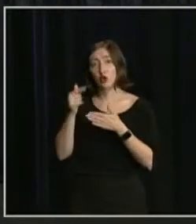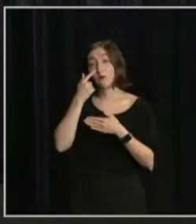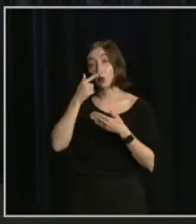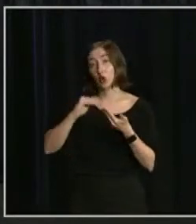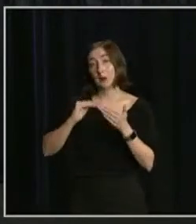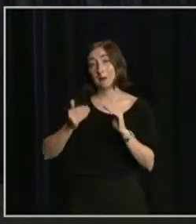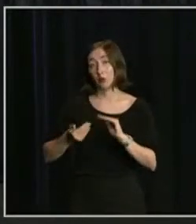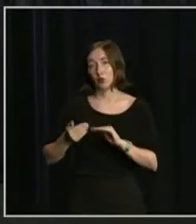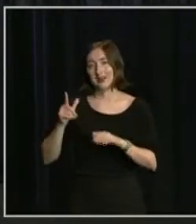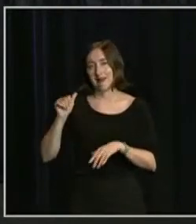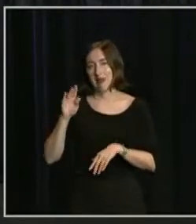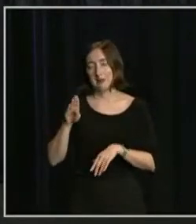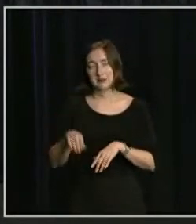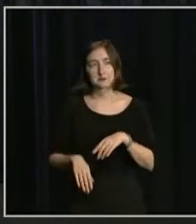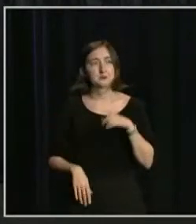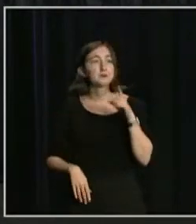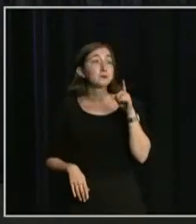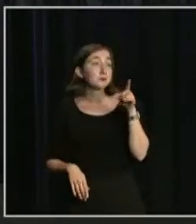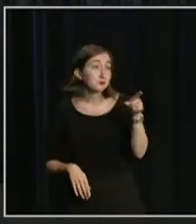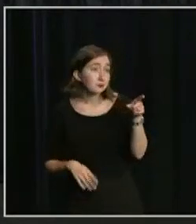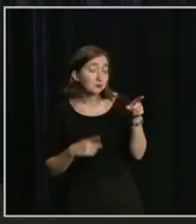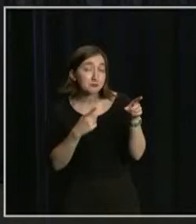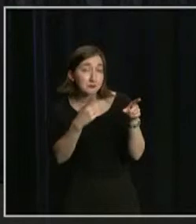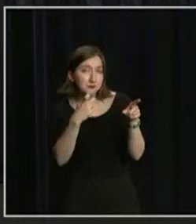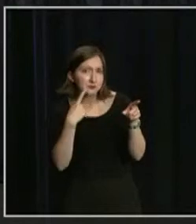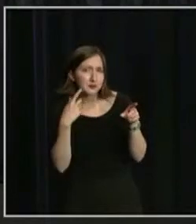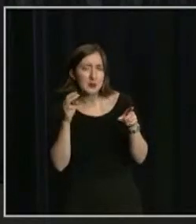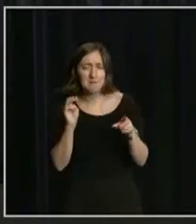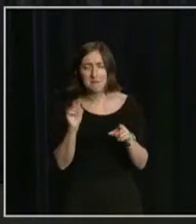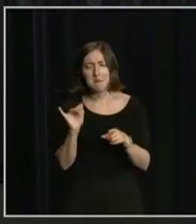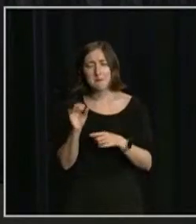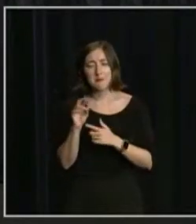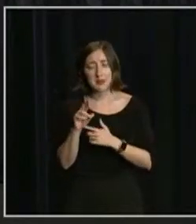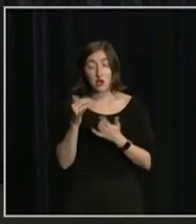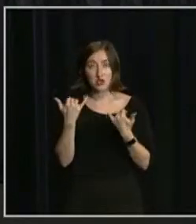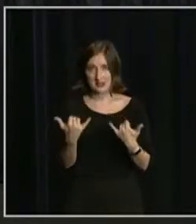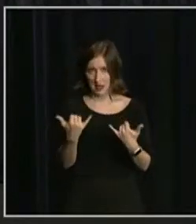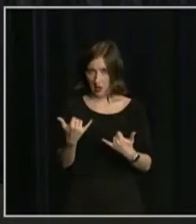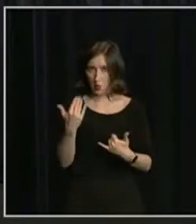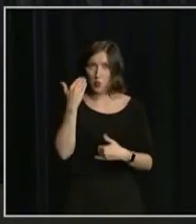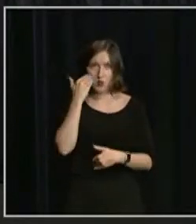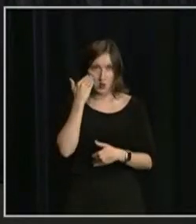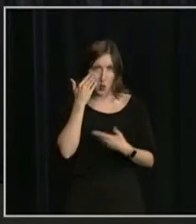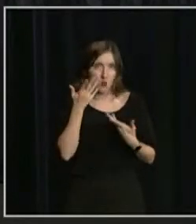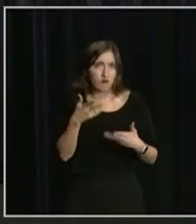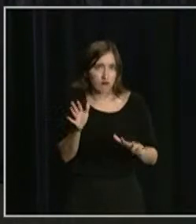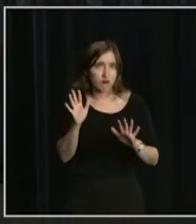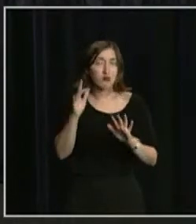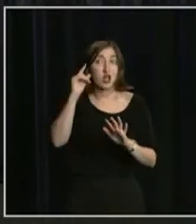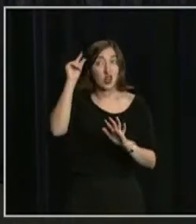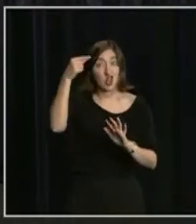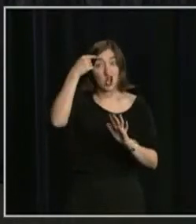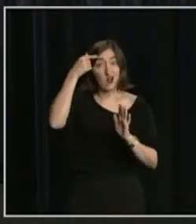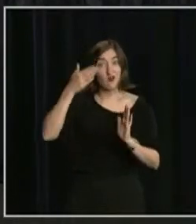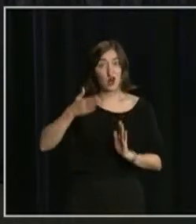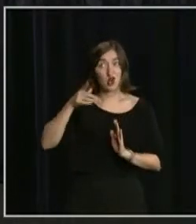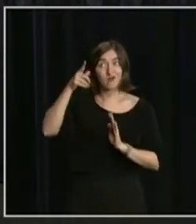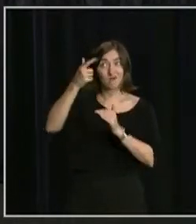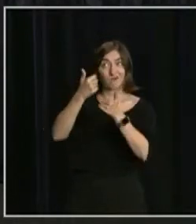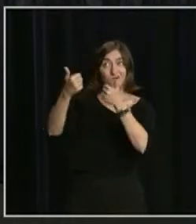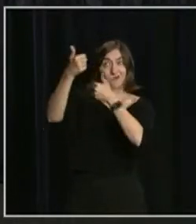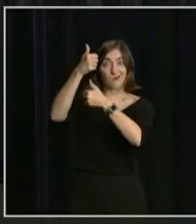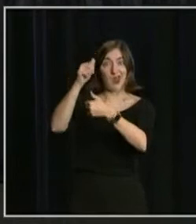Mayor, now we know that the governor again is going before the Supreme